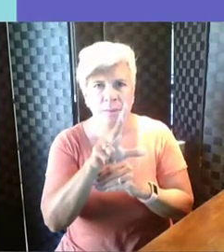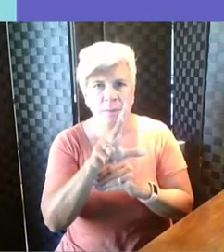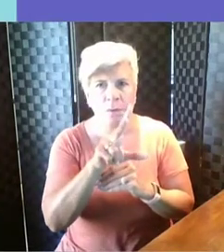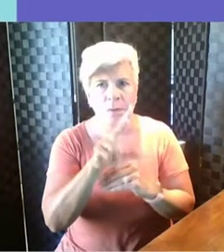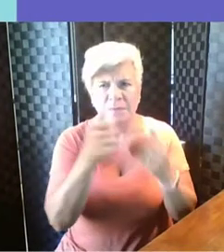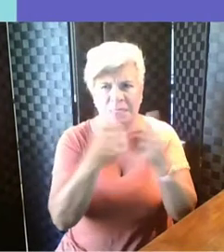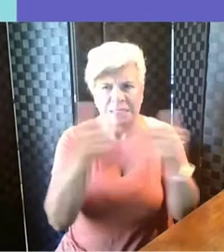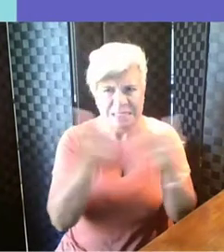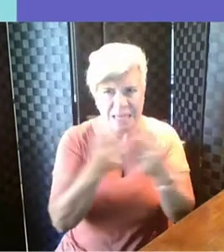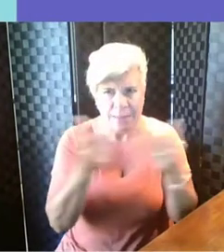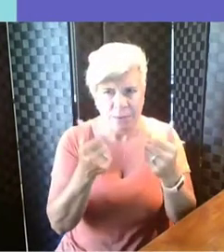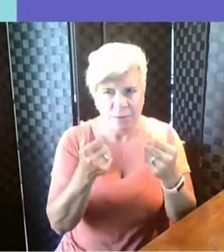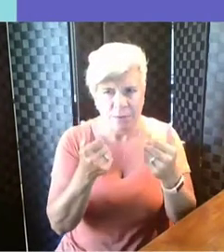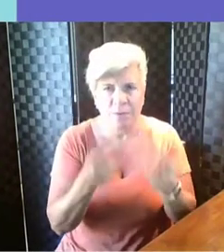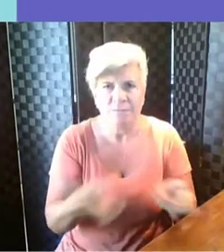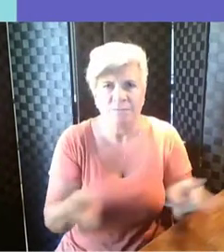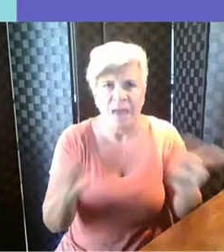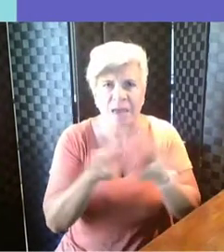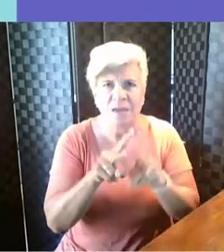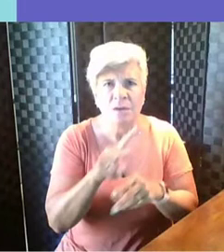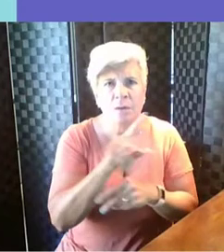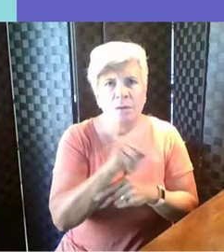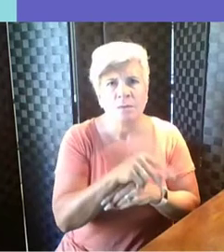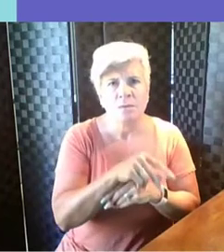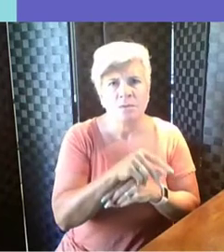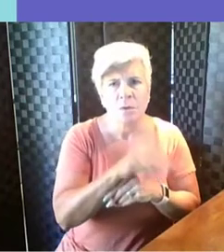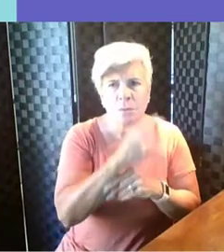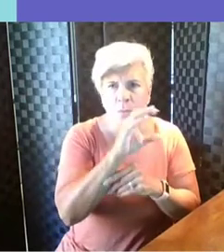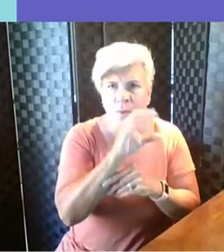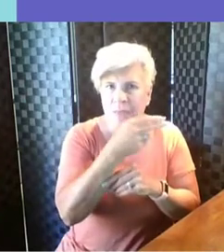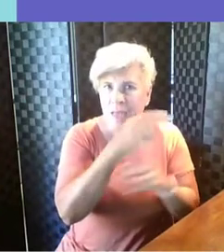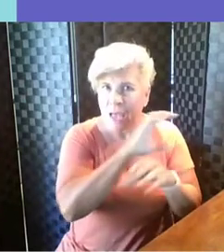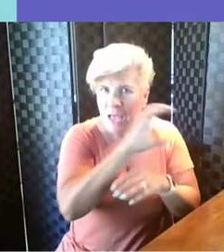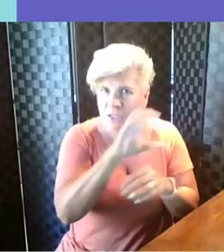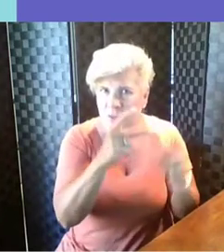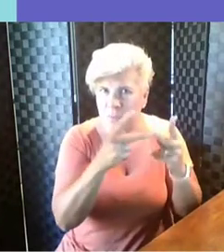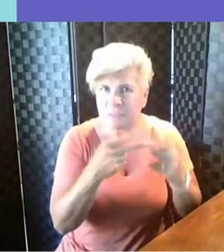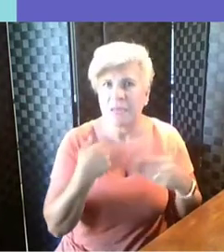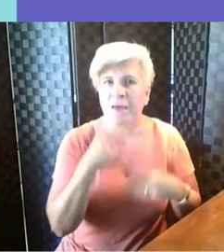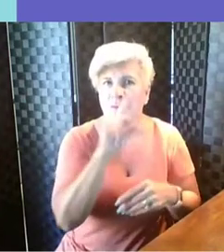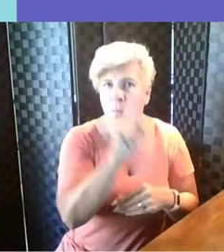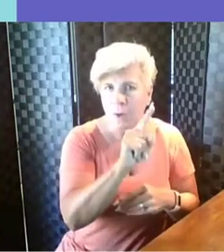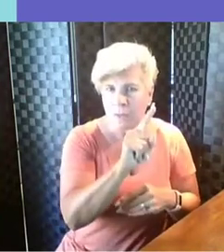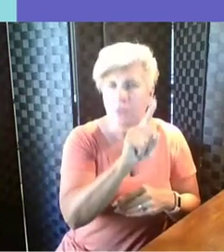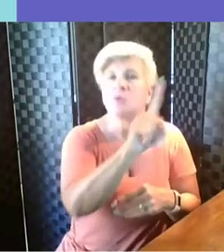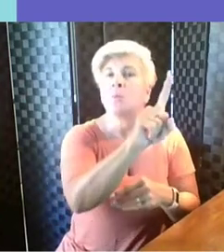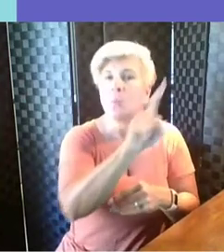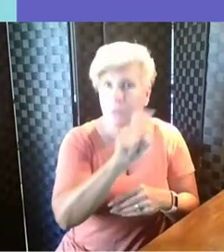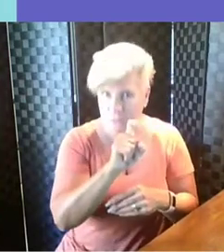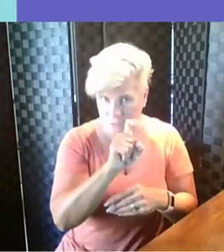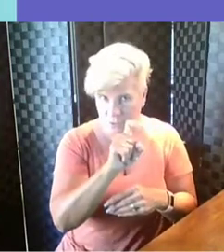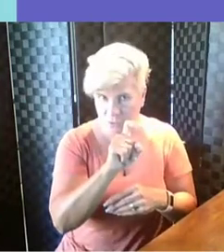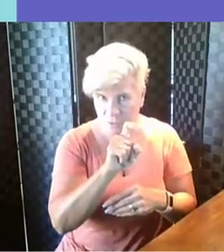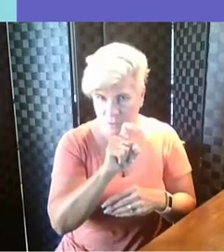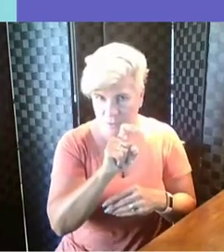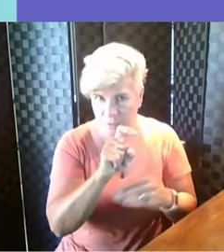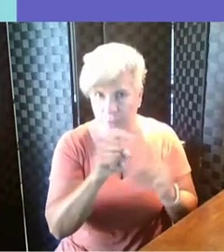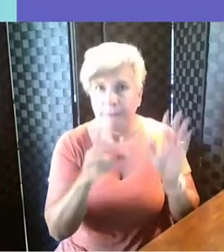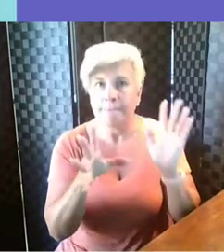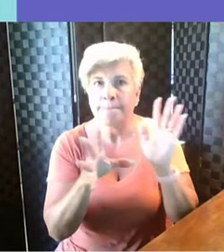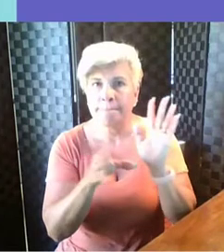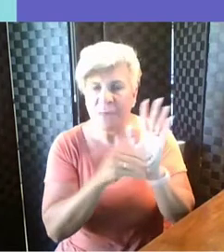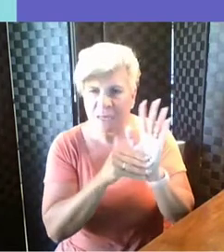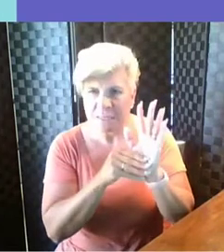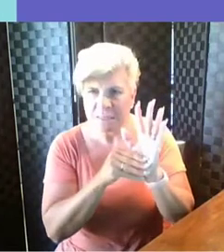it apart by value. So in my hundreds place, I have a 1. So that means there's 100. There's